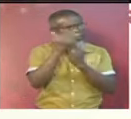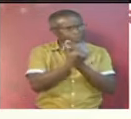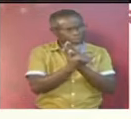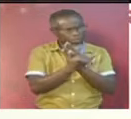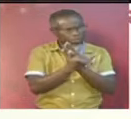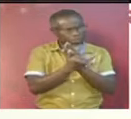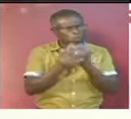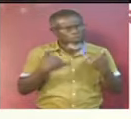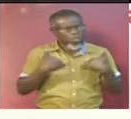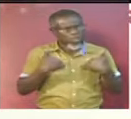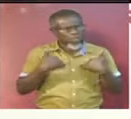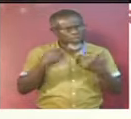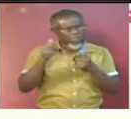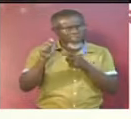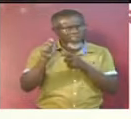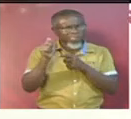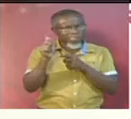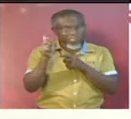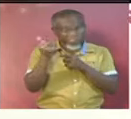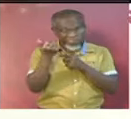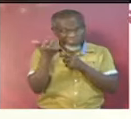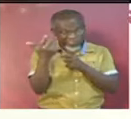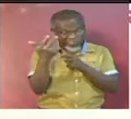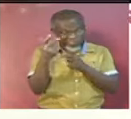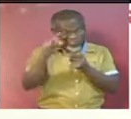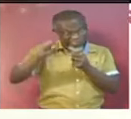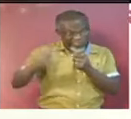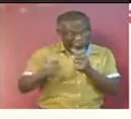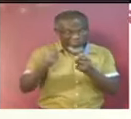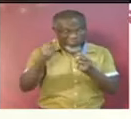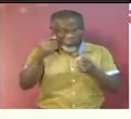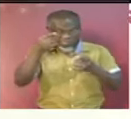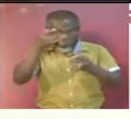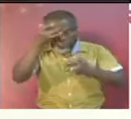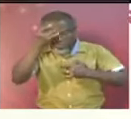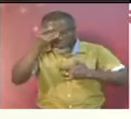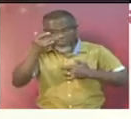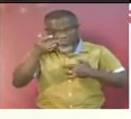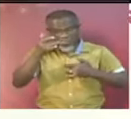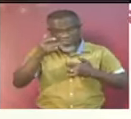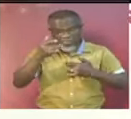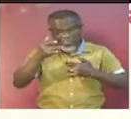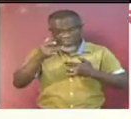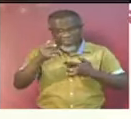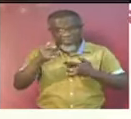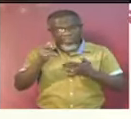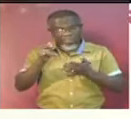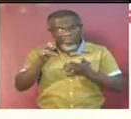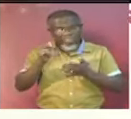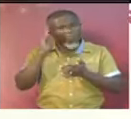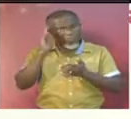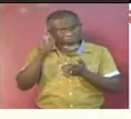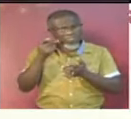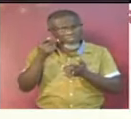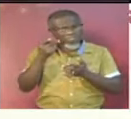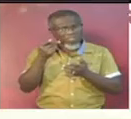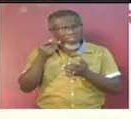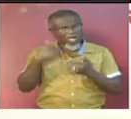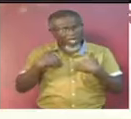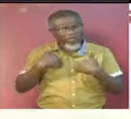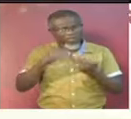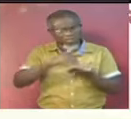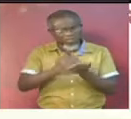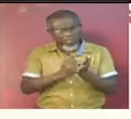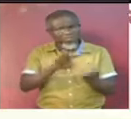over 13,000 cases. That number of cases would generate a certain number of fatalities just based on